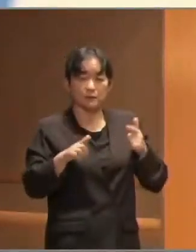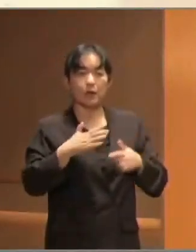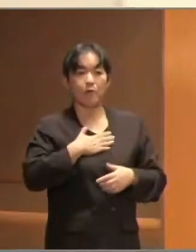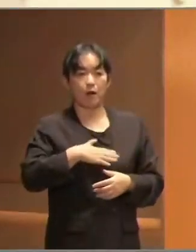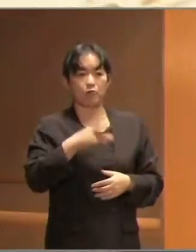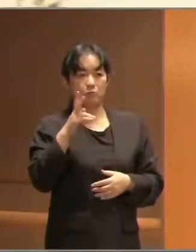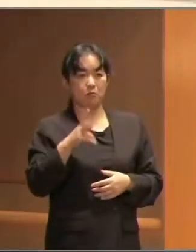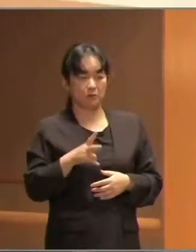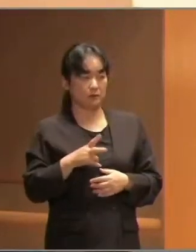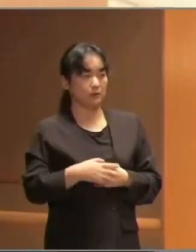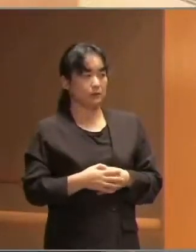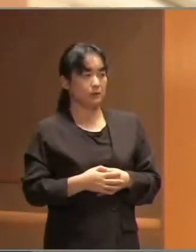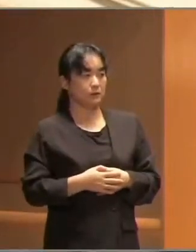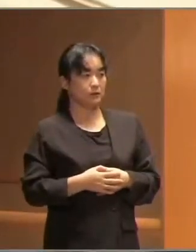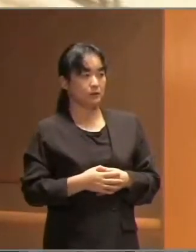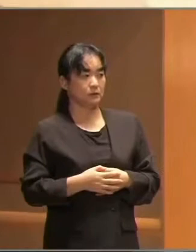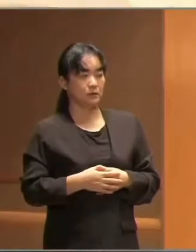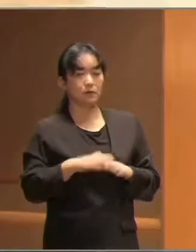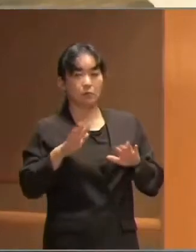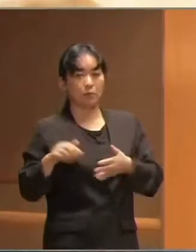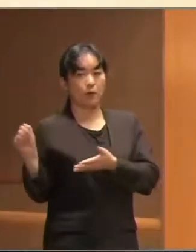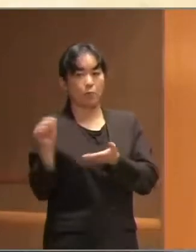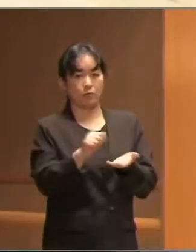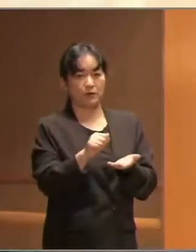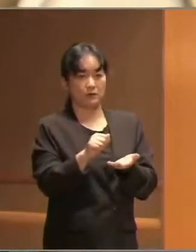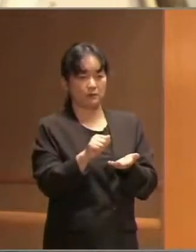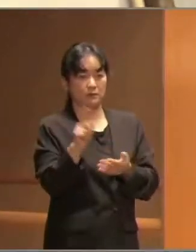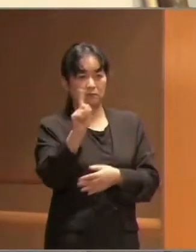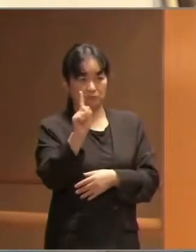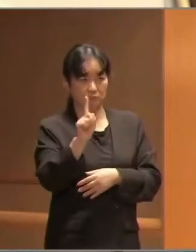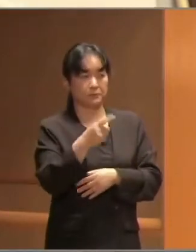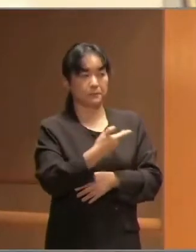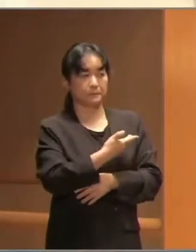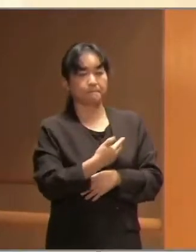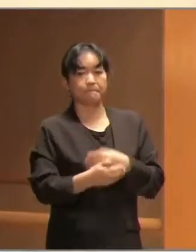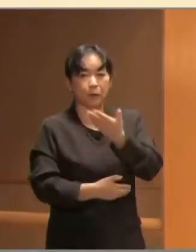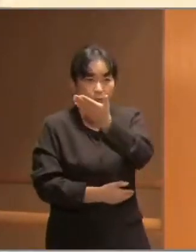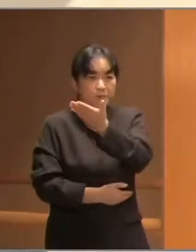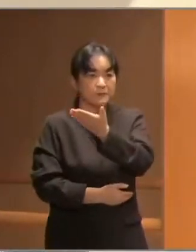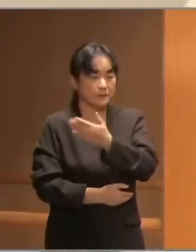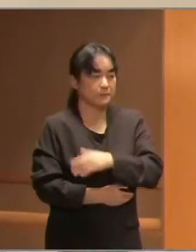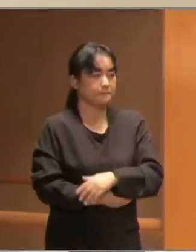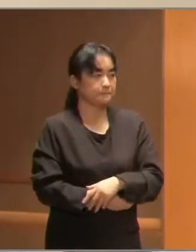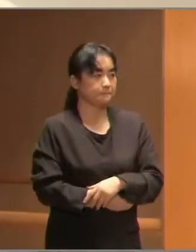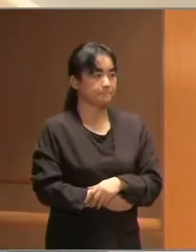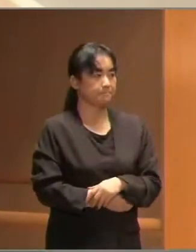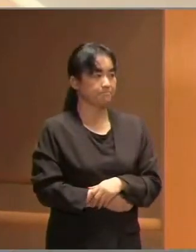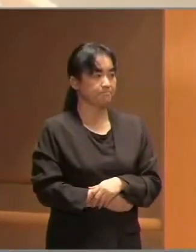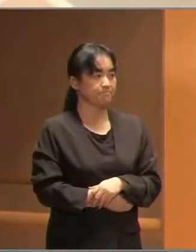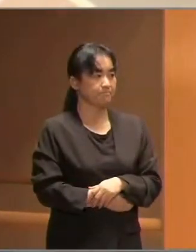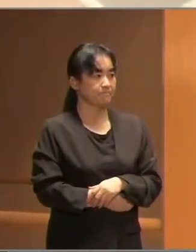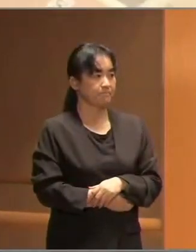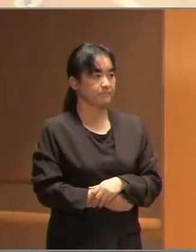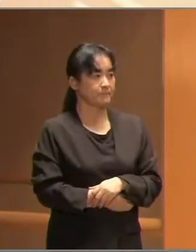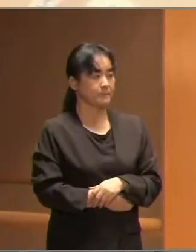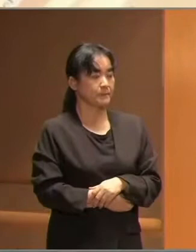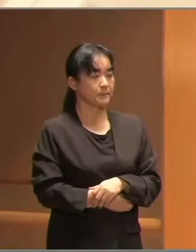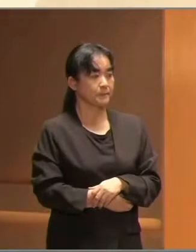And to make the difference very obvious, I came up with this sample.